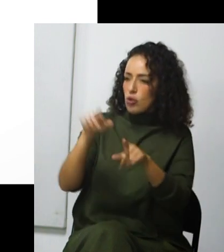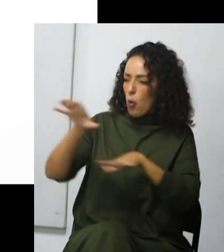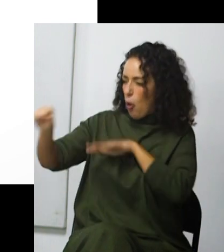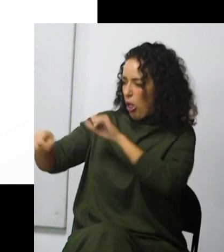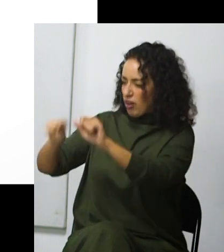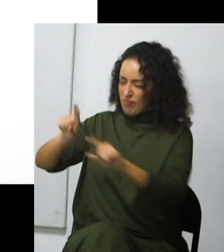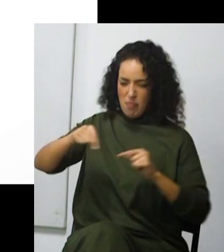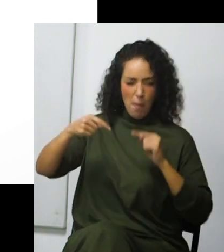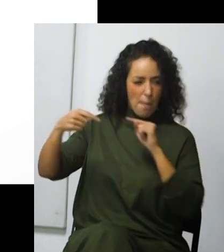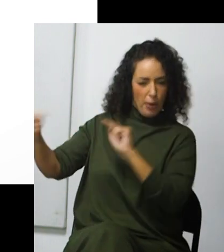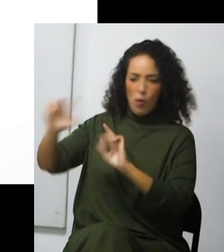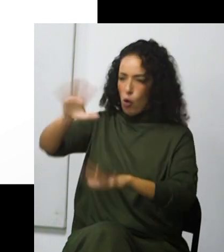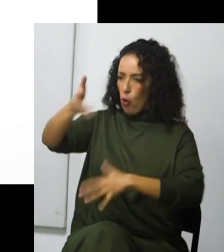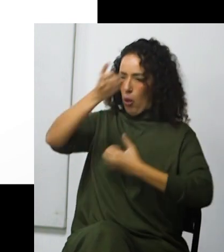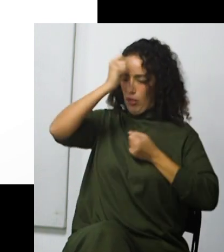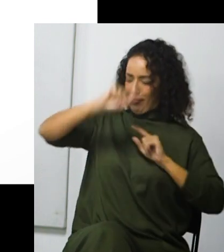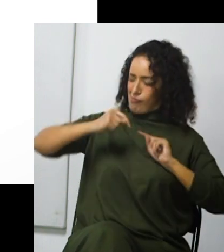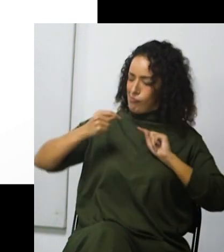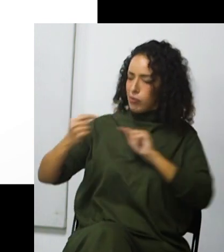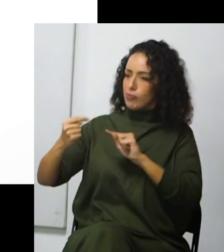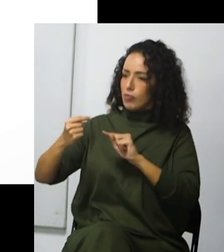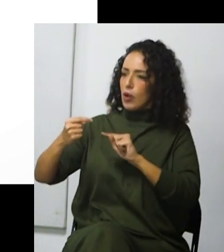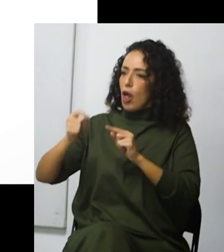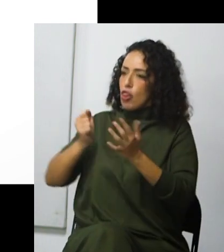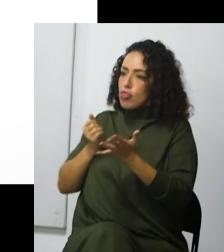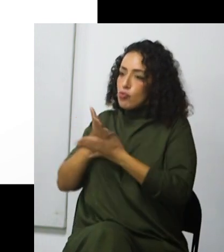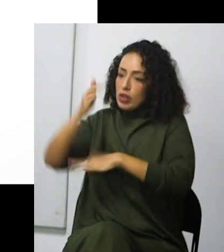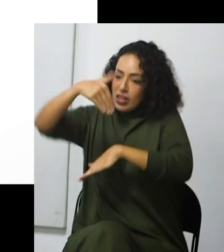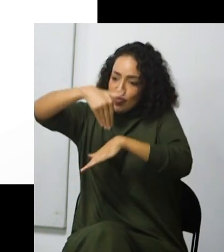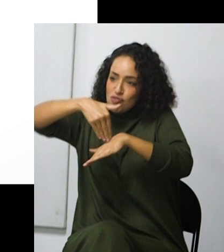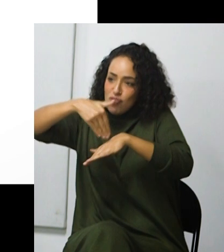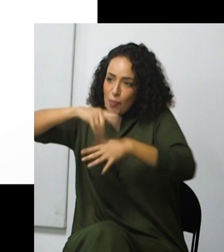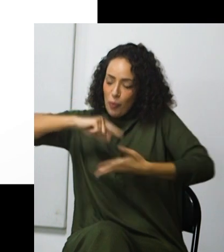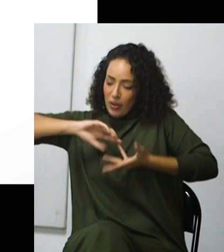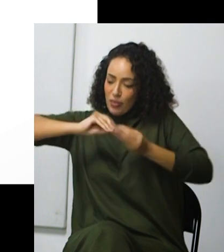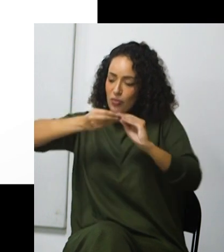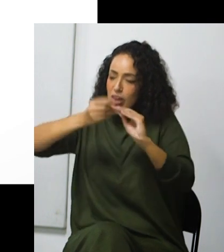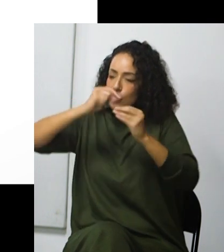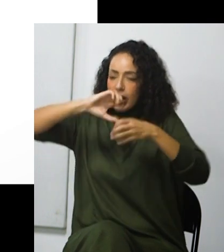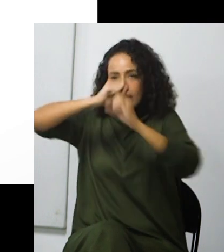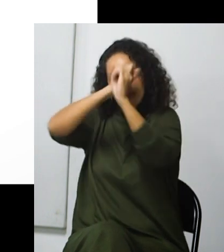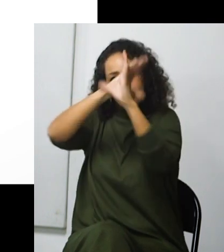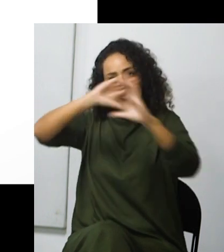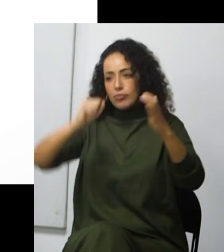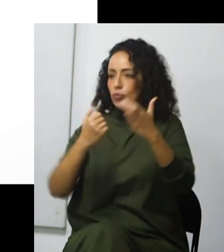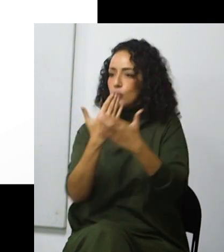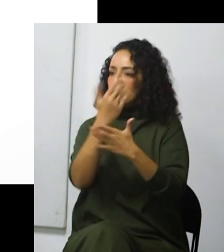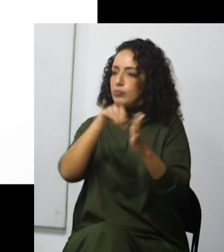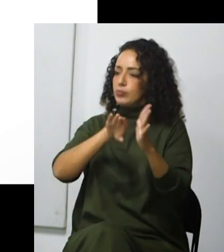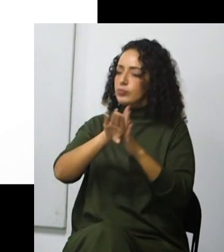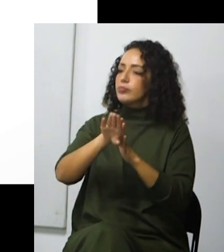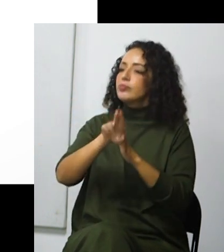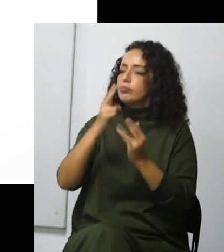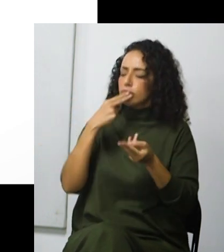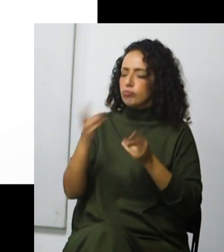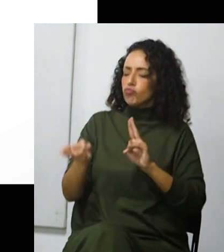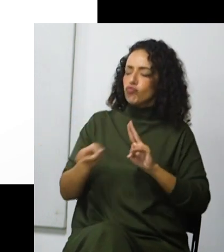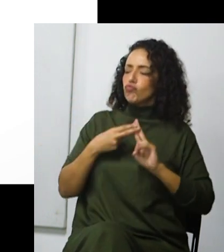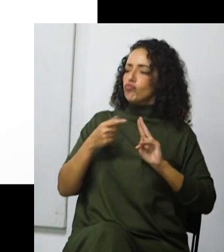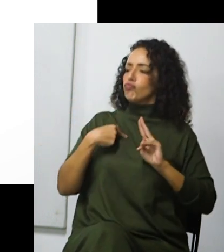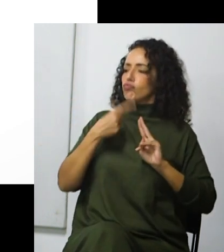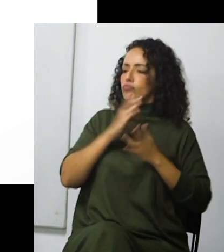generate new possible configurations. To be disabled is to practice this kind of resourcefulness to produce these